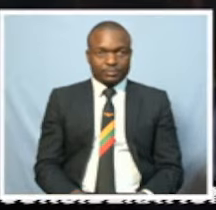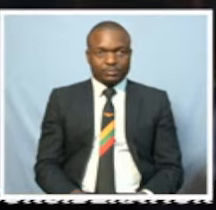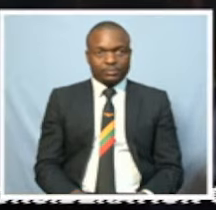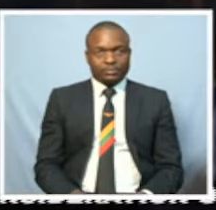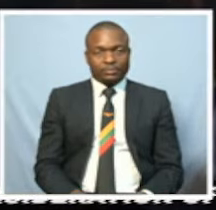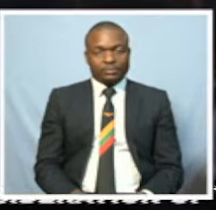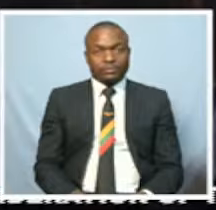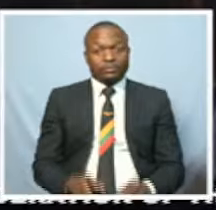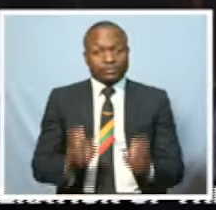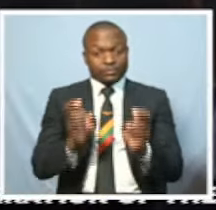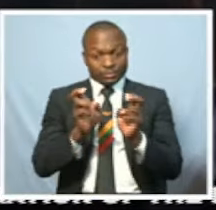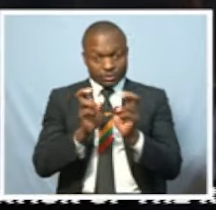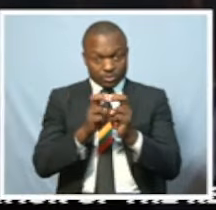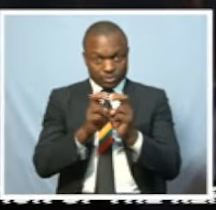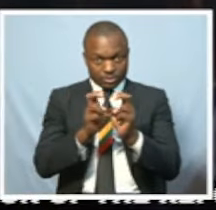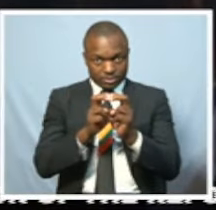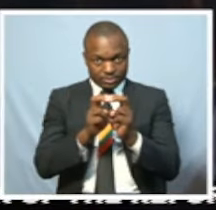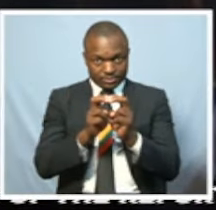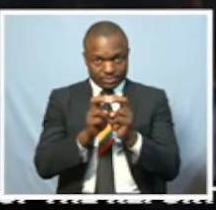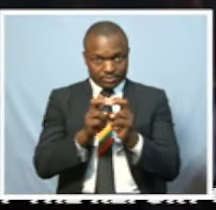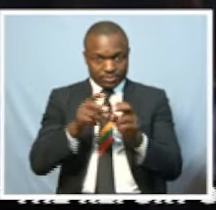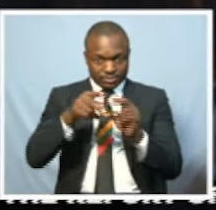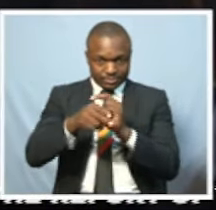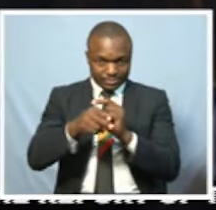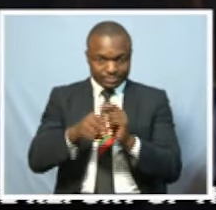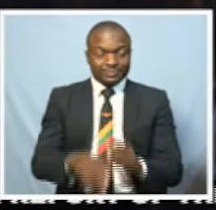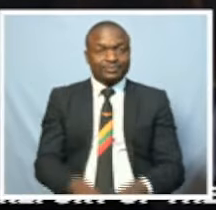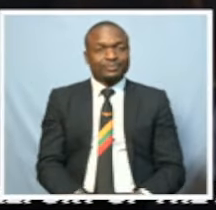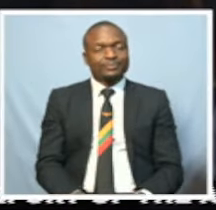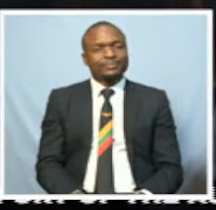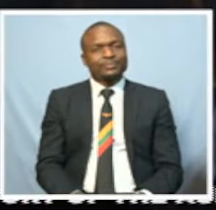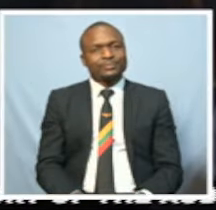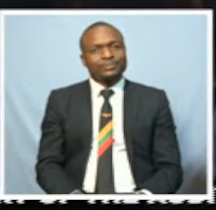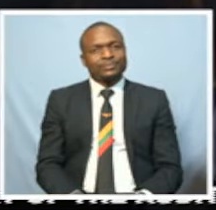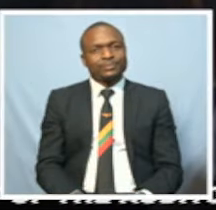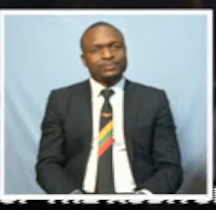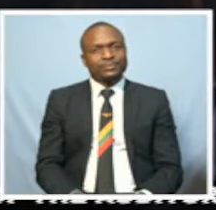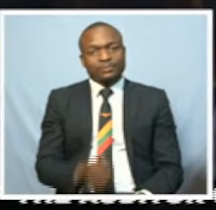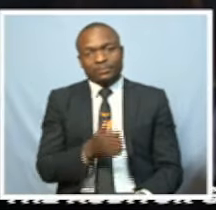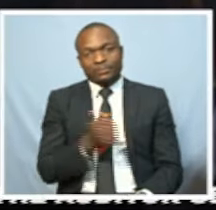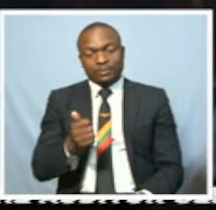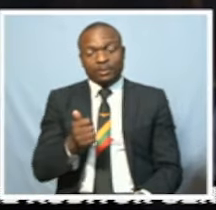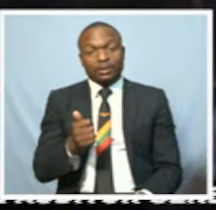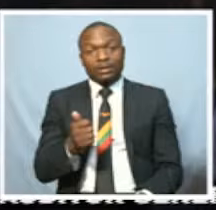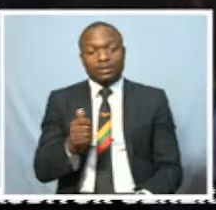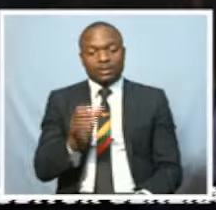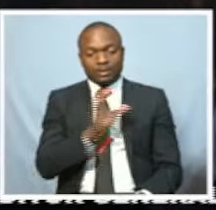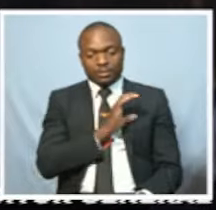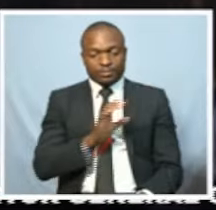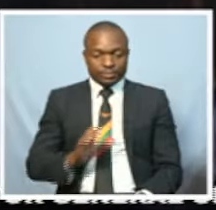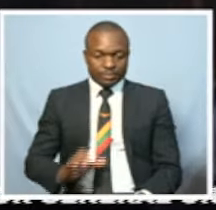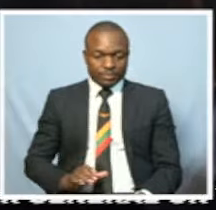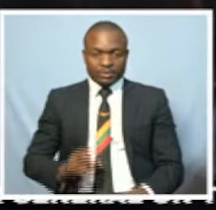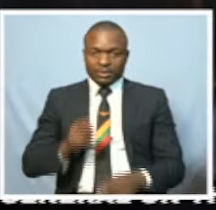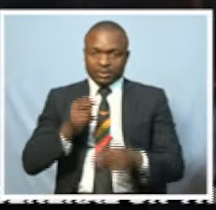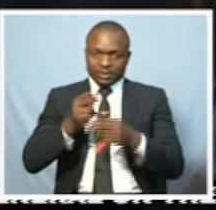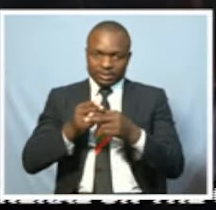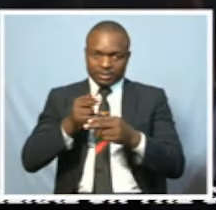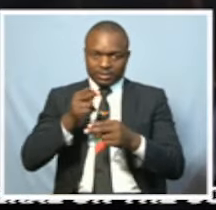the contract was terminated. And another contractor in the name